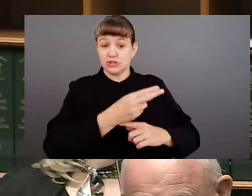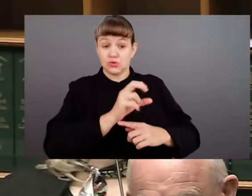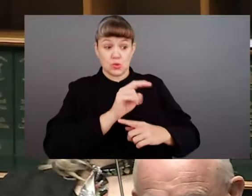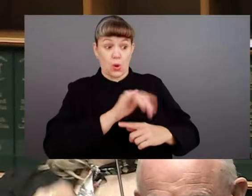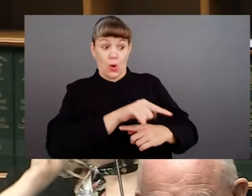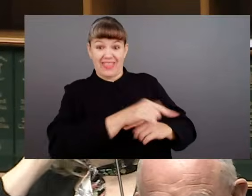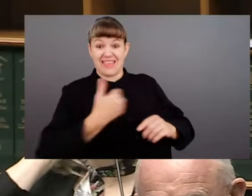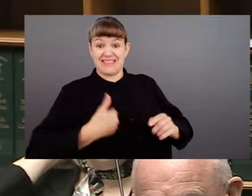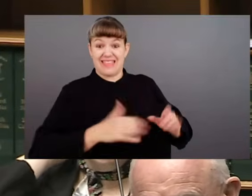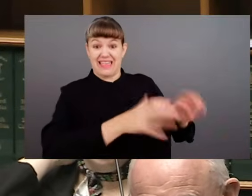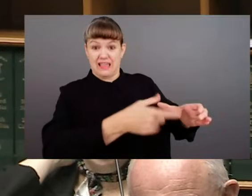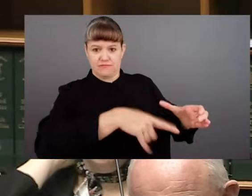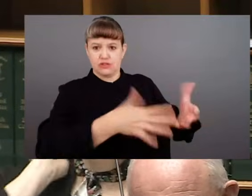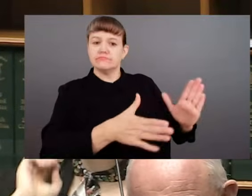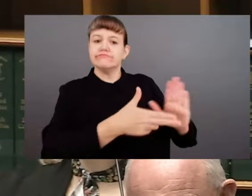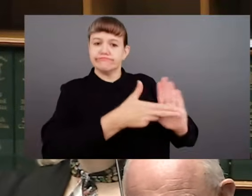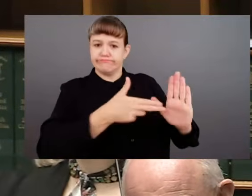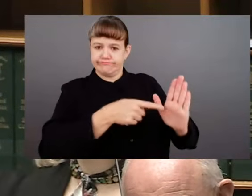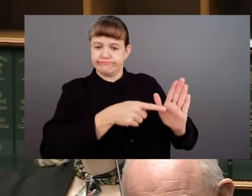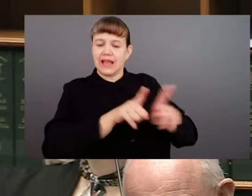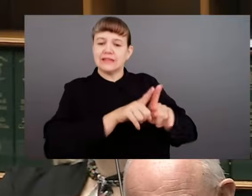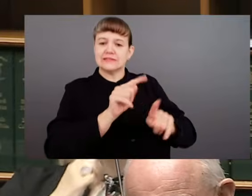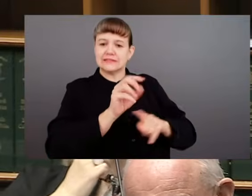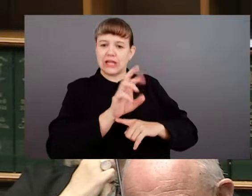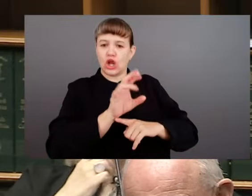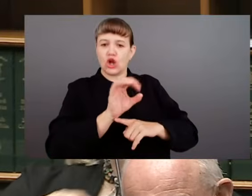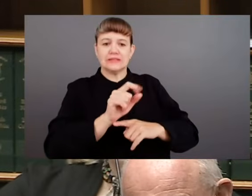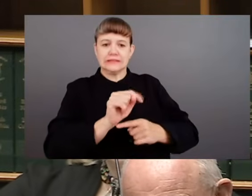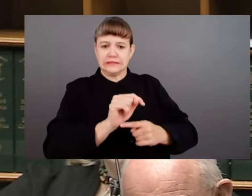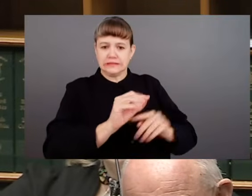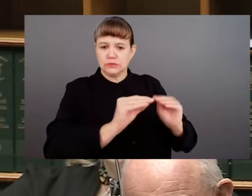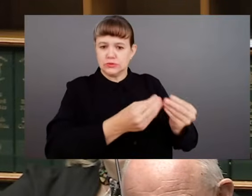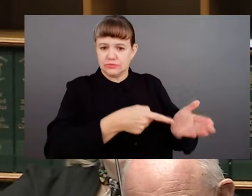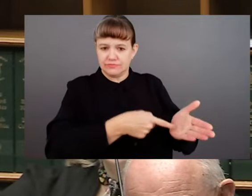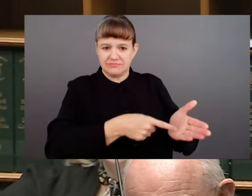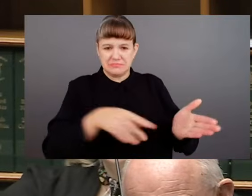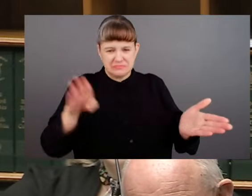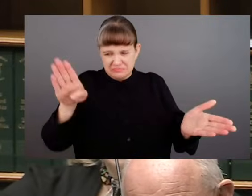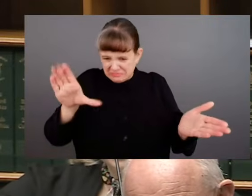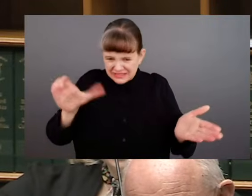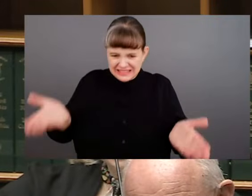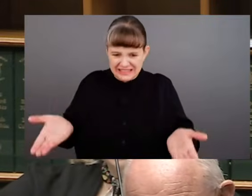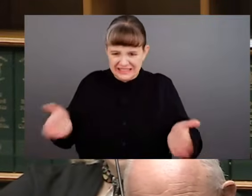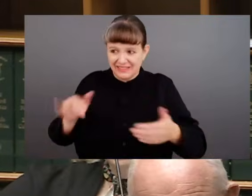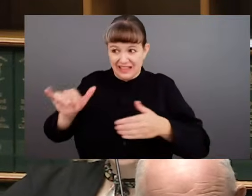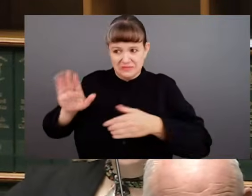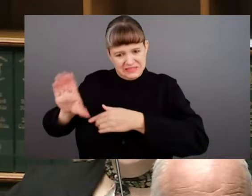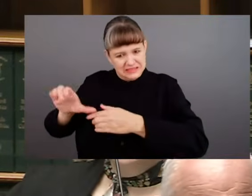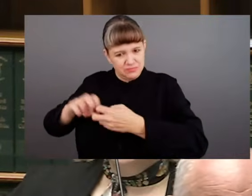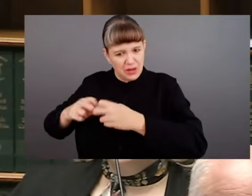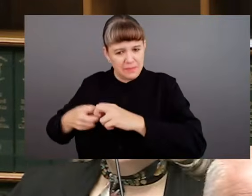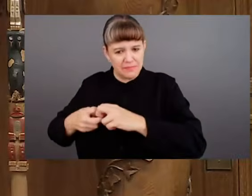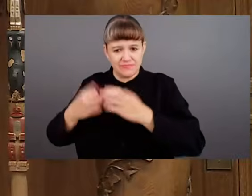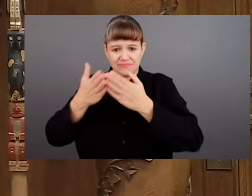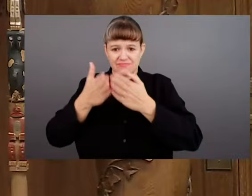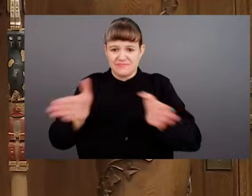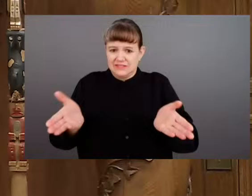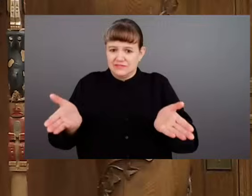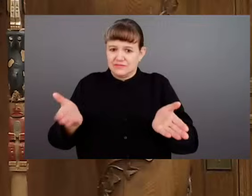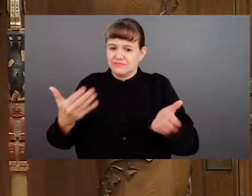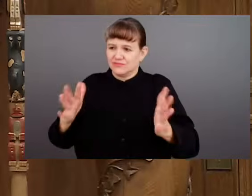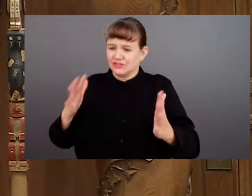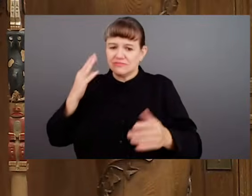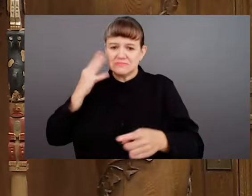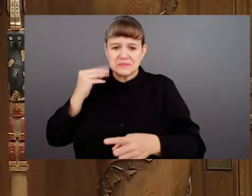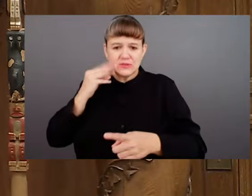An example of a real issue that we're addressing that British Columbians are experiencing right now, and we'll keep doing that. Thank you, Mr. Speaker. Member